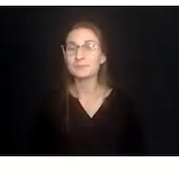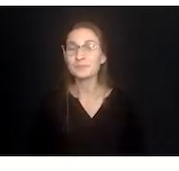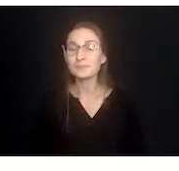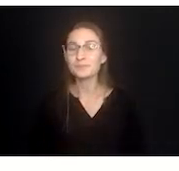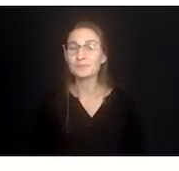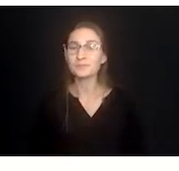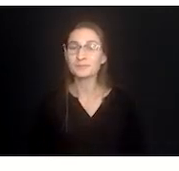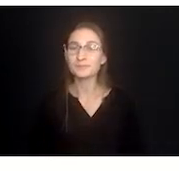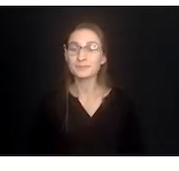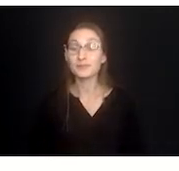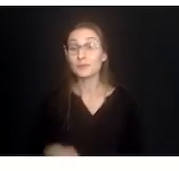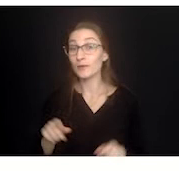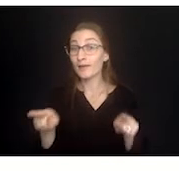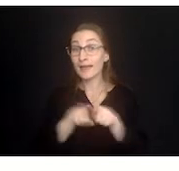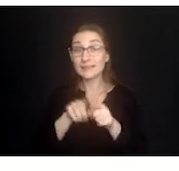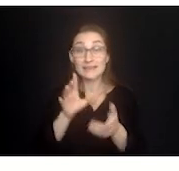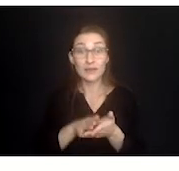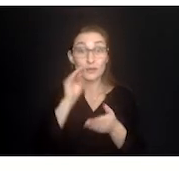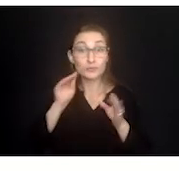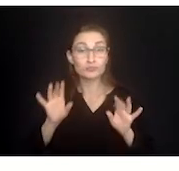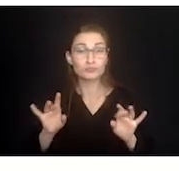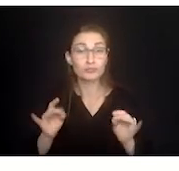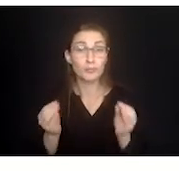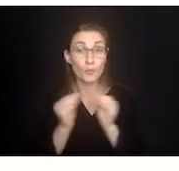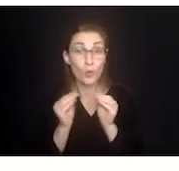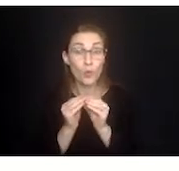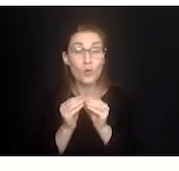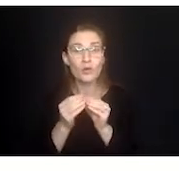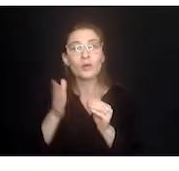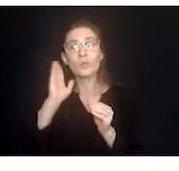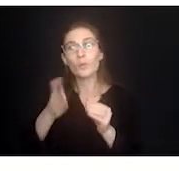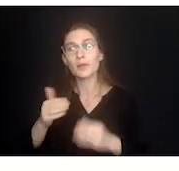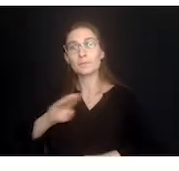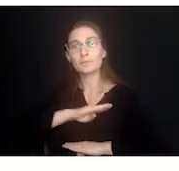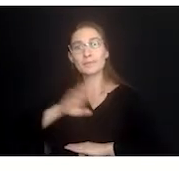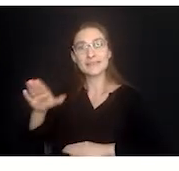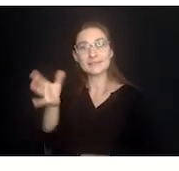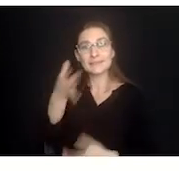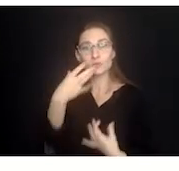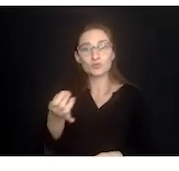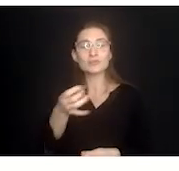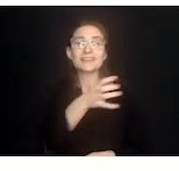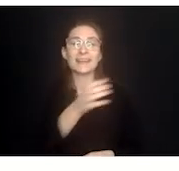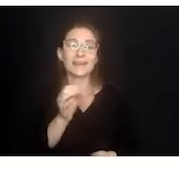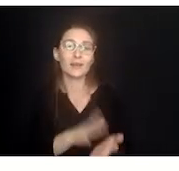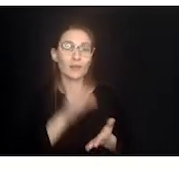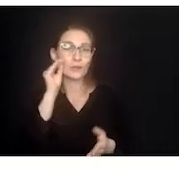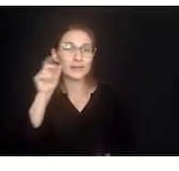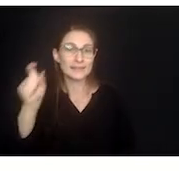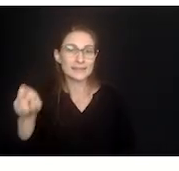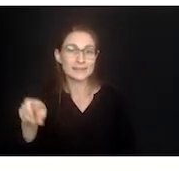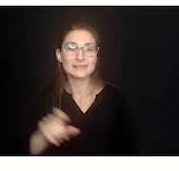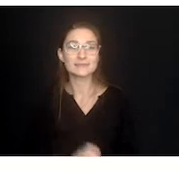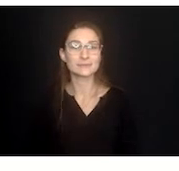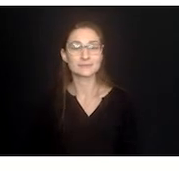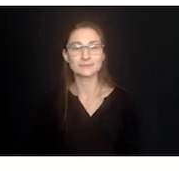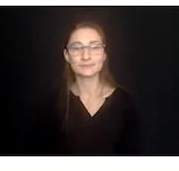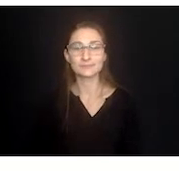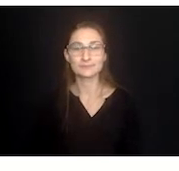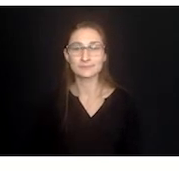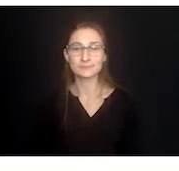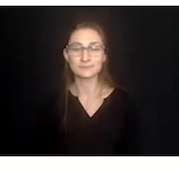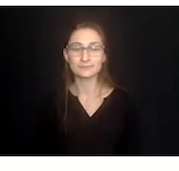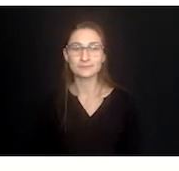he masters, and what new tasks we can add for him to learn. So as Richie learns new things, the document changes to meet the needs of his interest and his